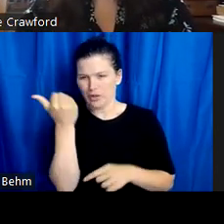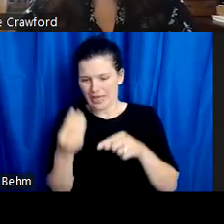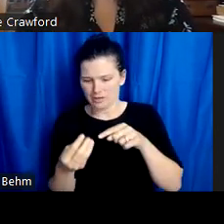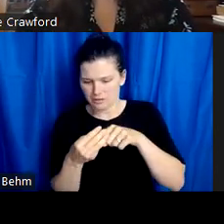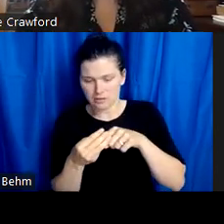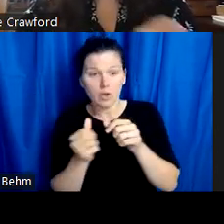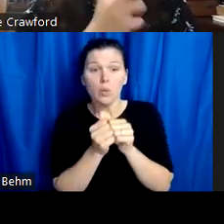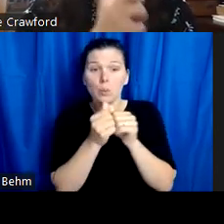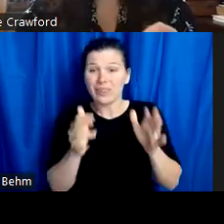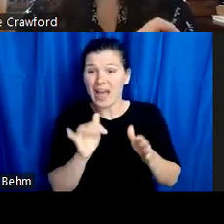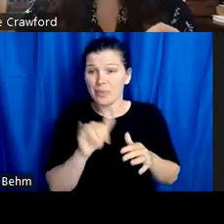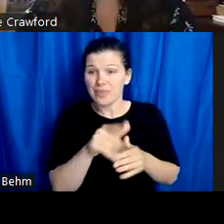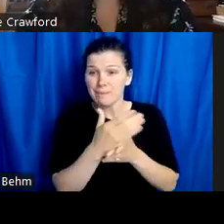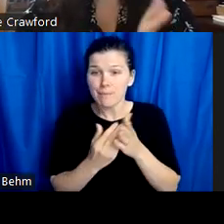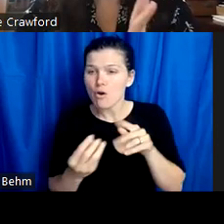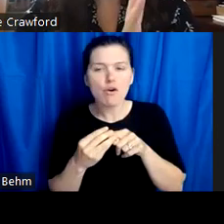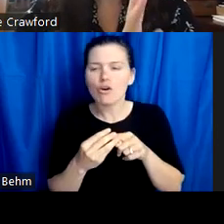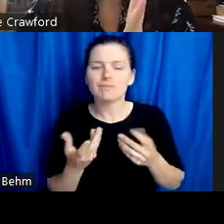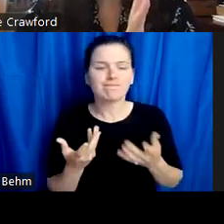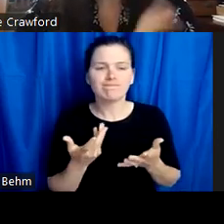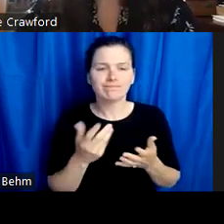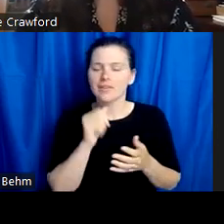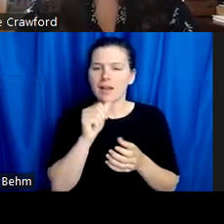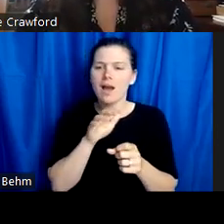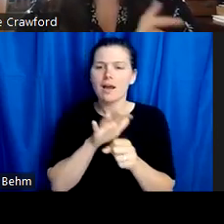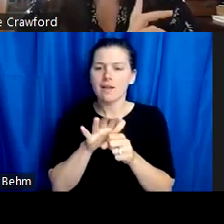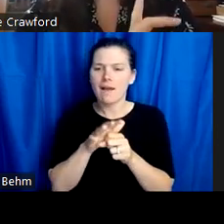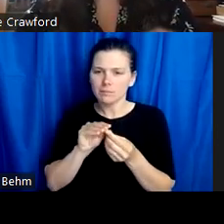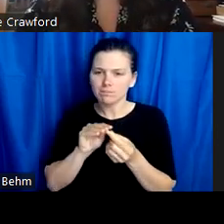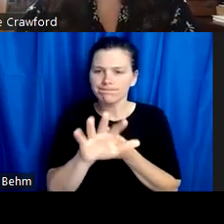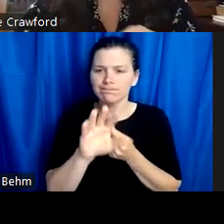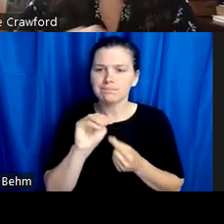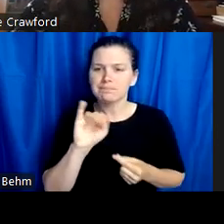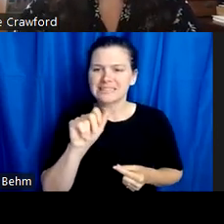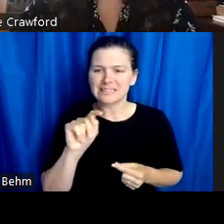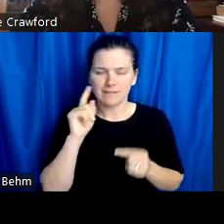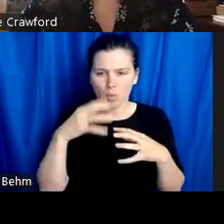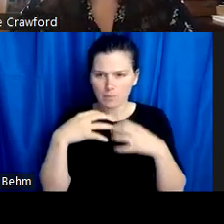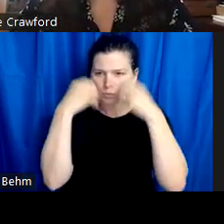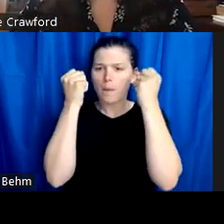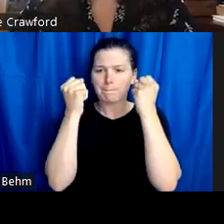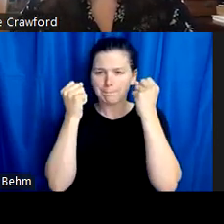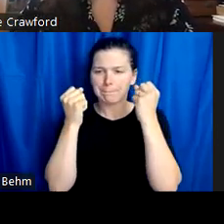the atomizer, it wasn't being misty. It wasn't made into mist to be better absorbed through the nasal mucosa.